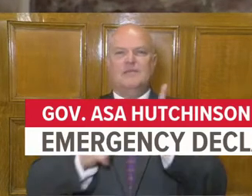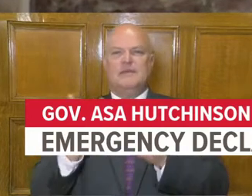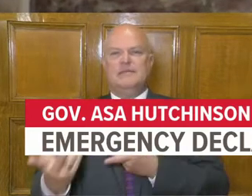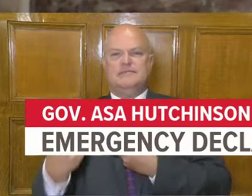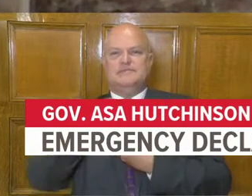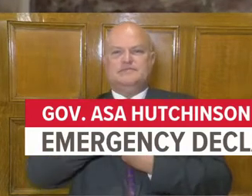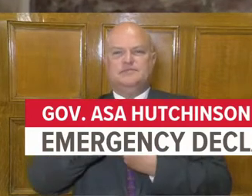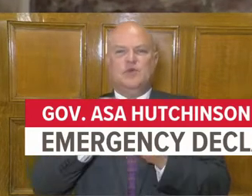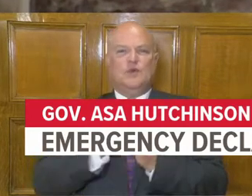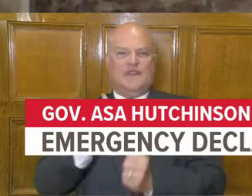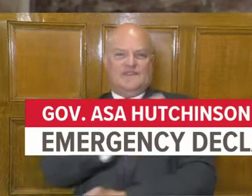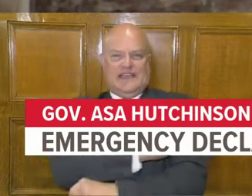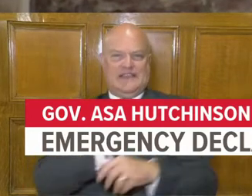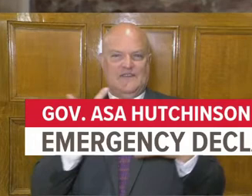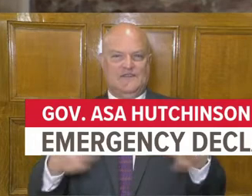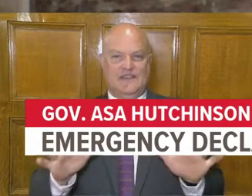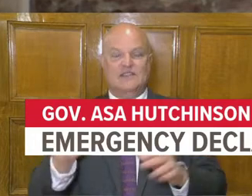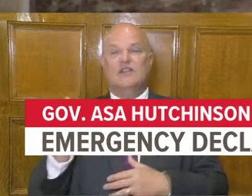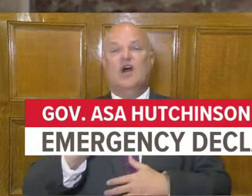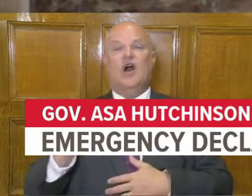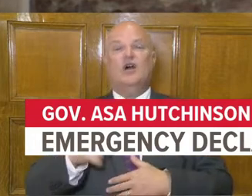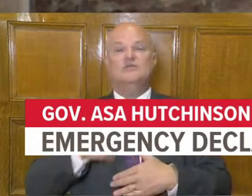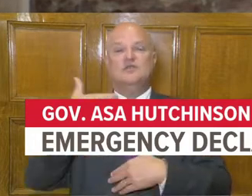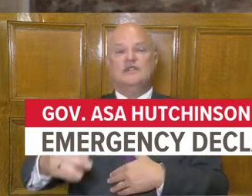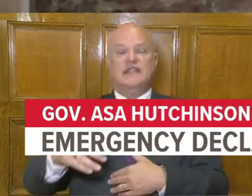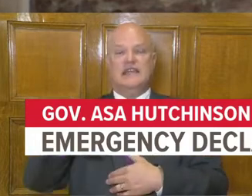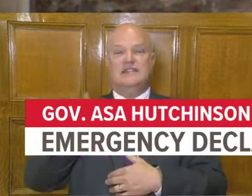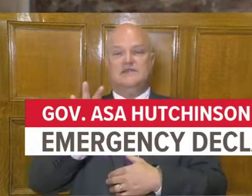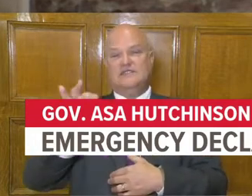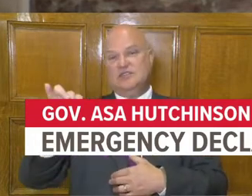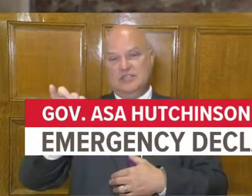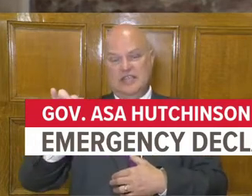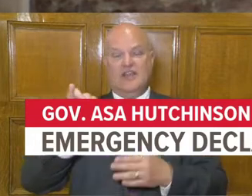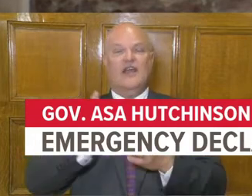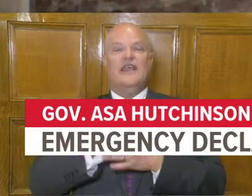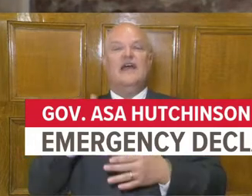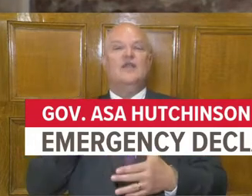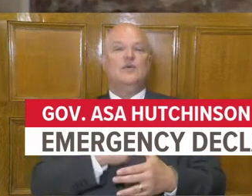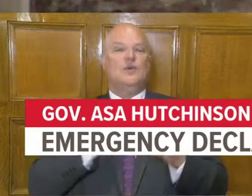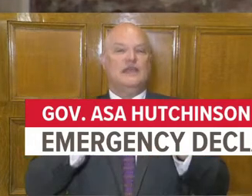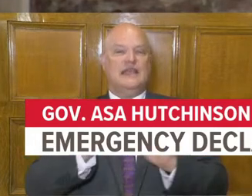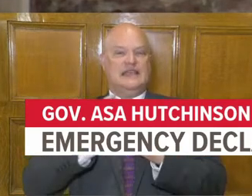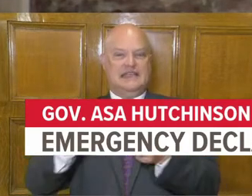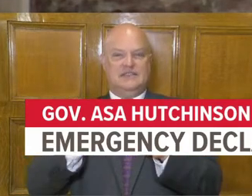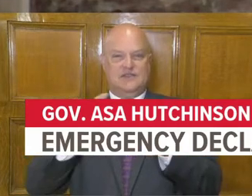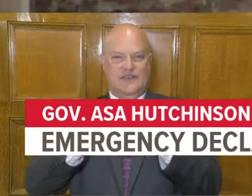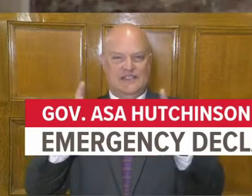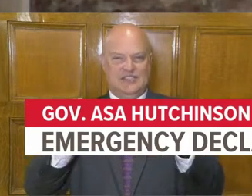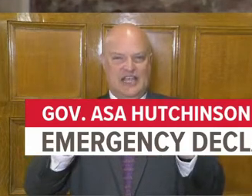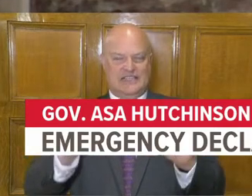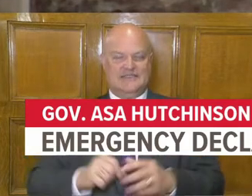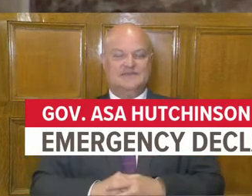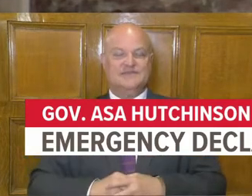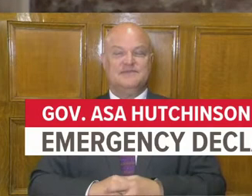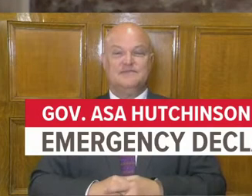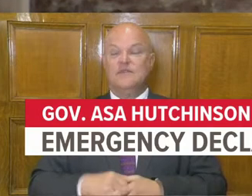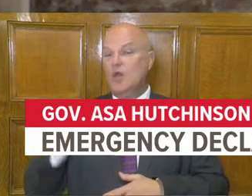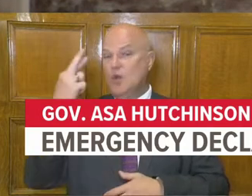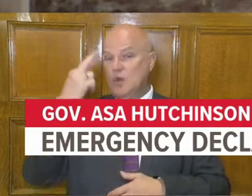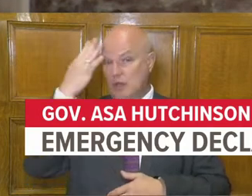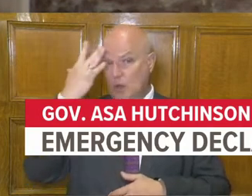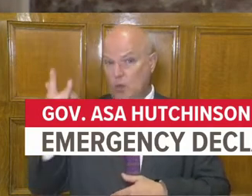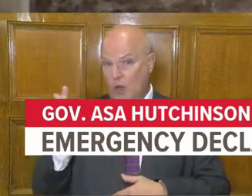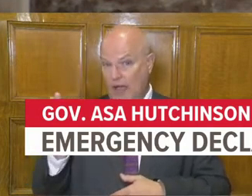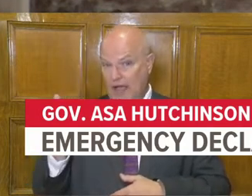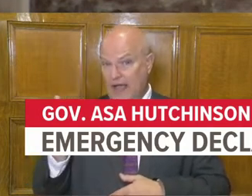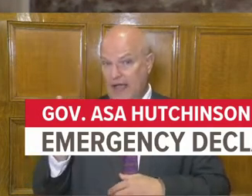with the vaccination, and it'll also be in the next fiscal year that we can issue those checks. The reason we're